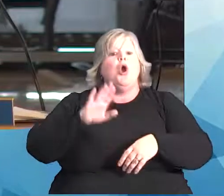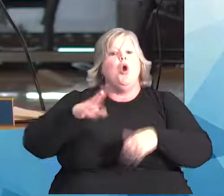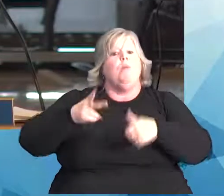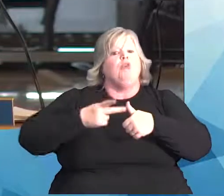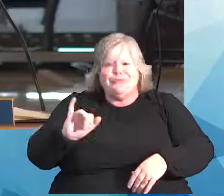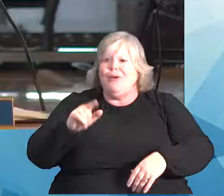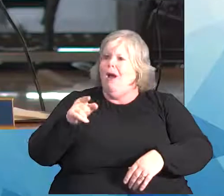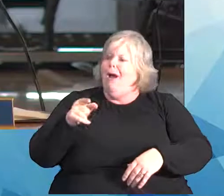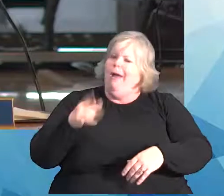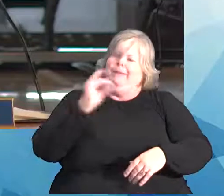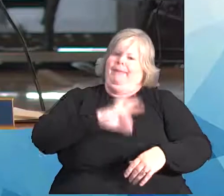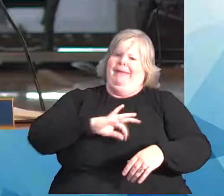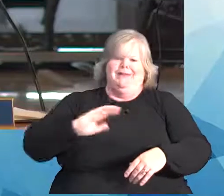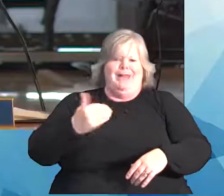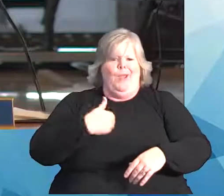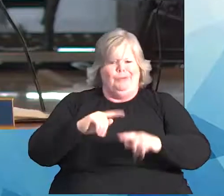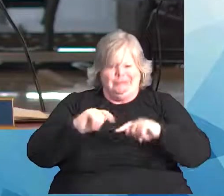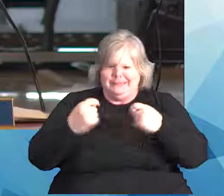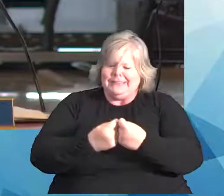district administrators support them.